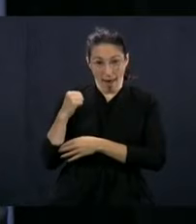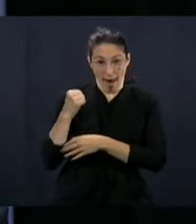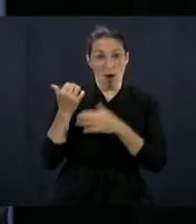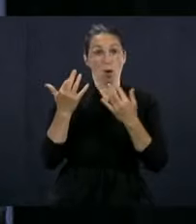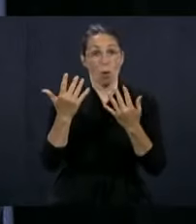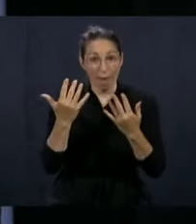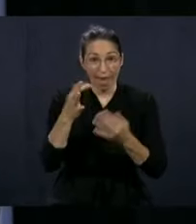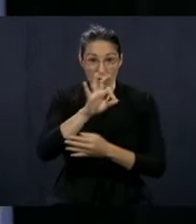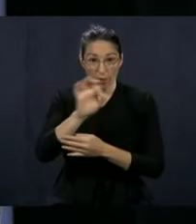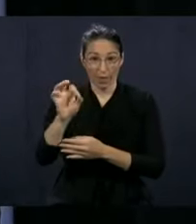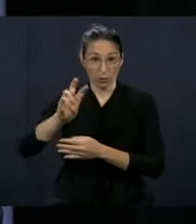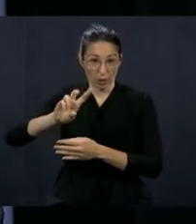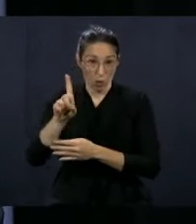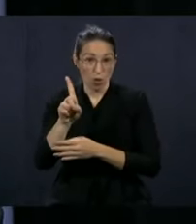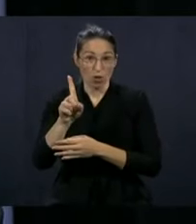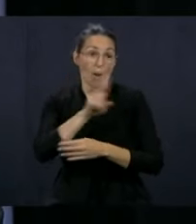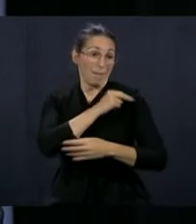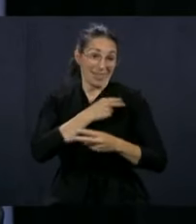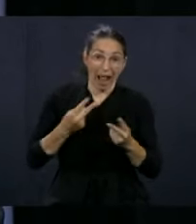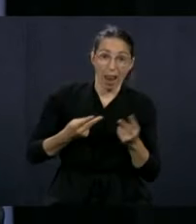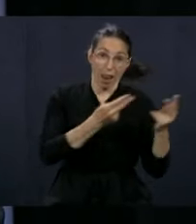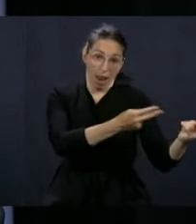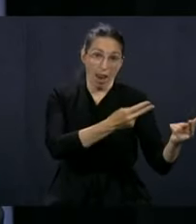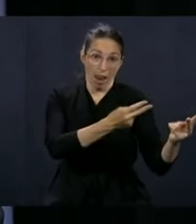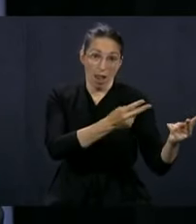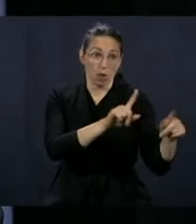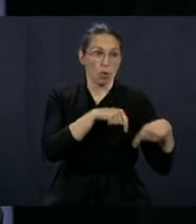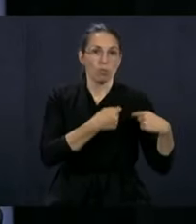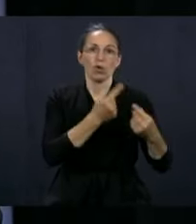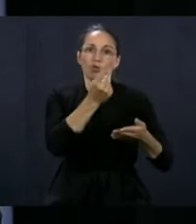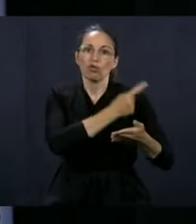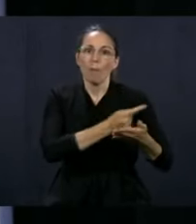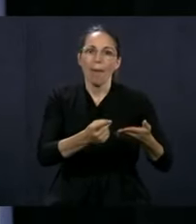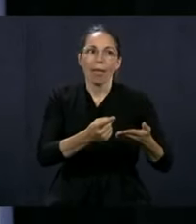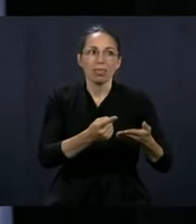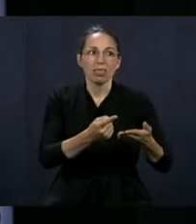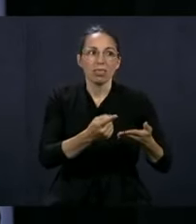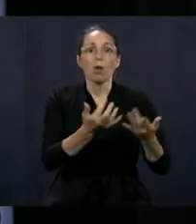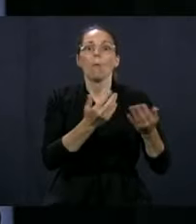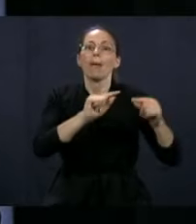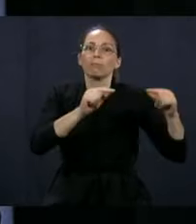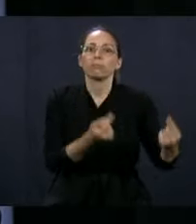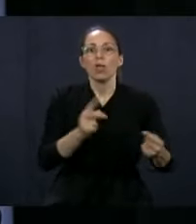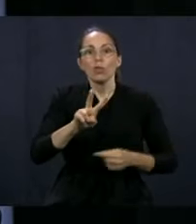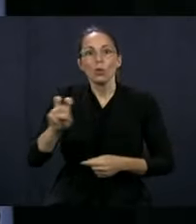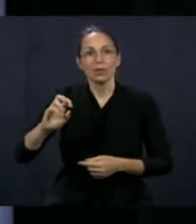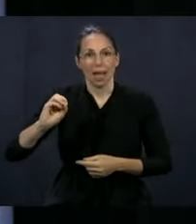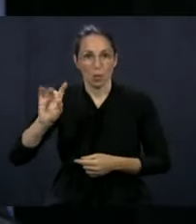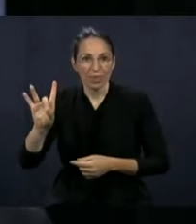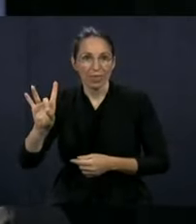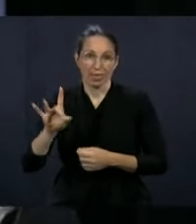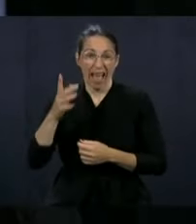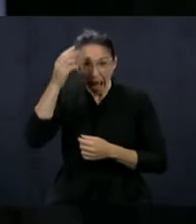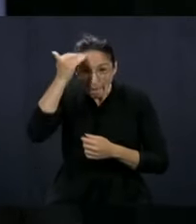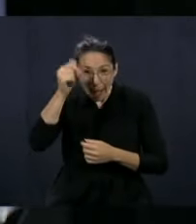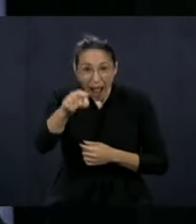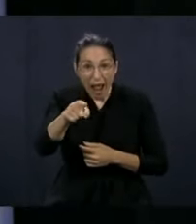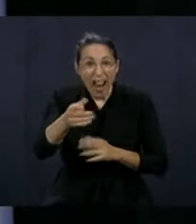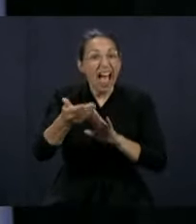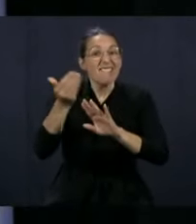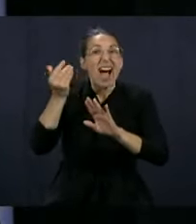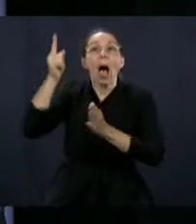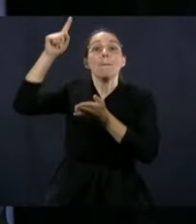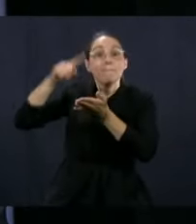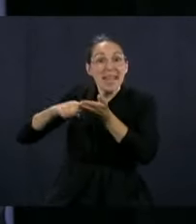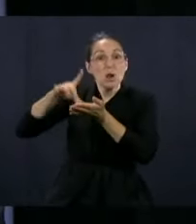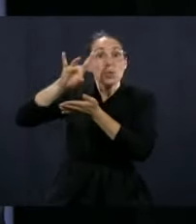Yesterday, we had 971 people who were hospitalized. In the past week, it's a lowering of 208 people. If